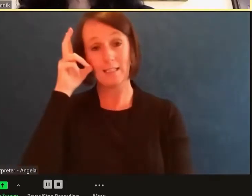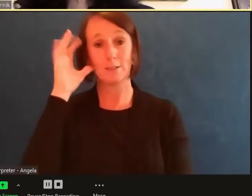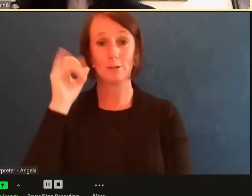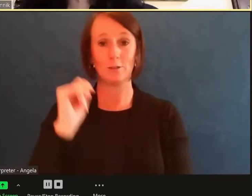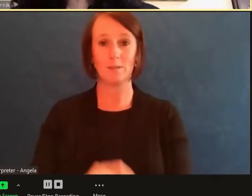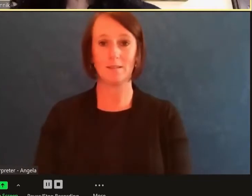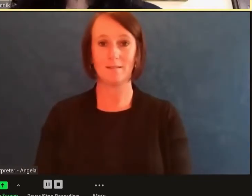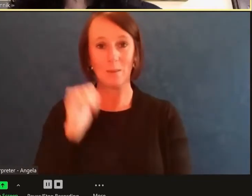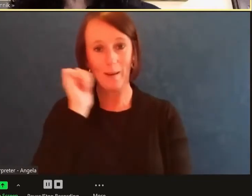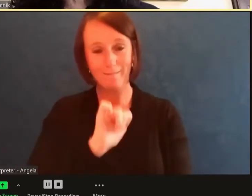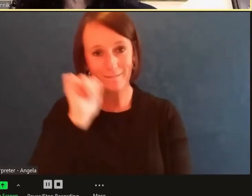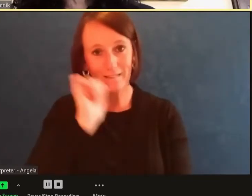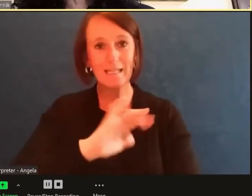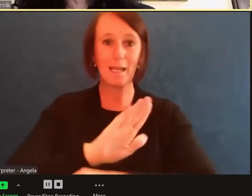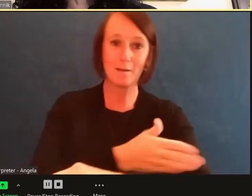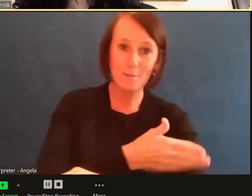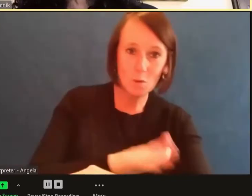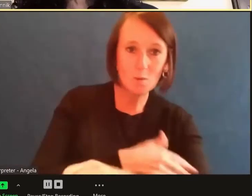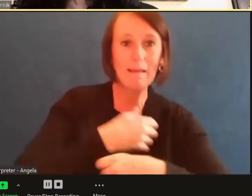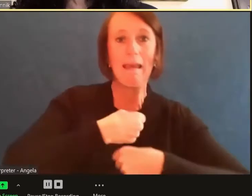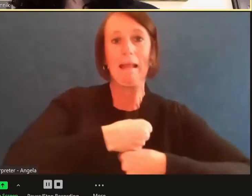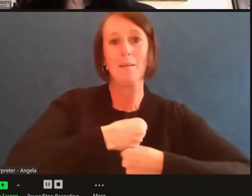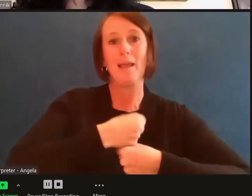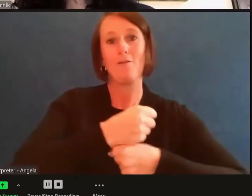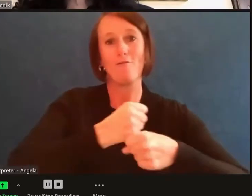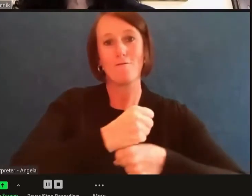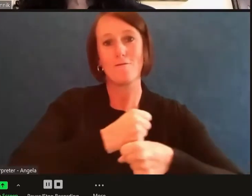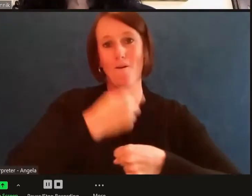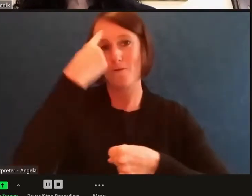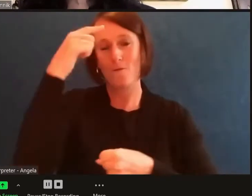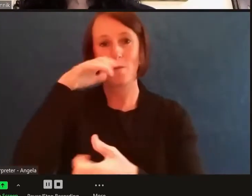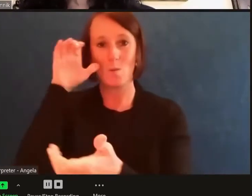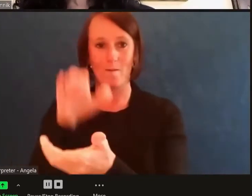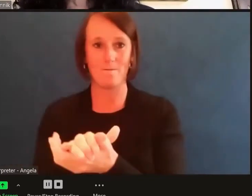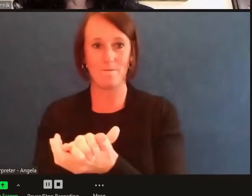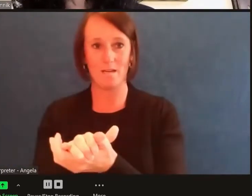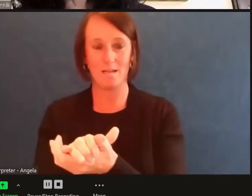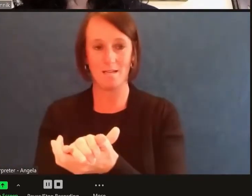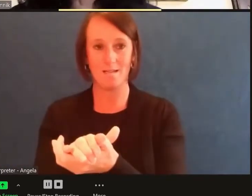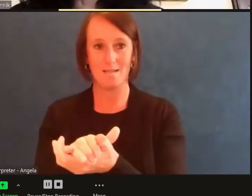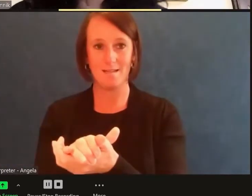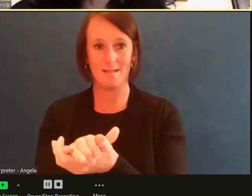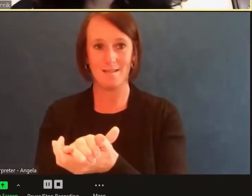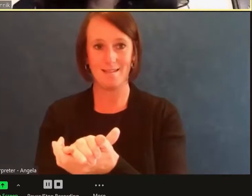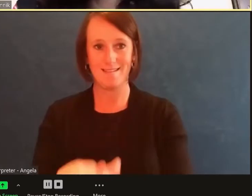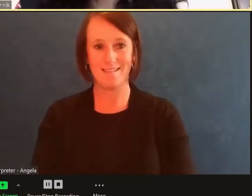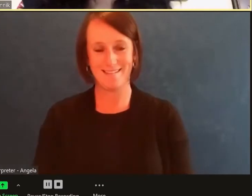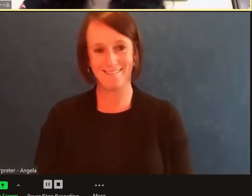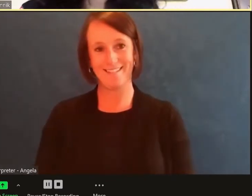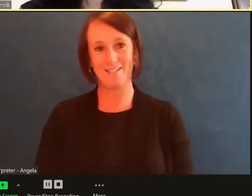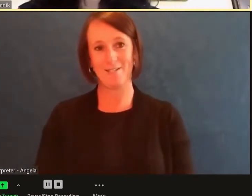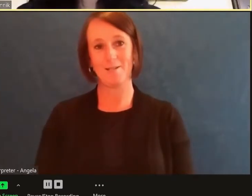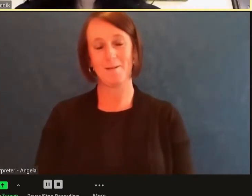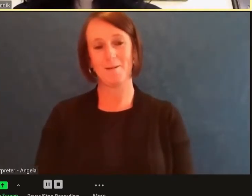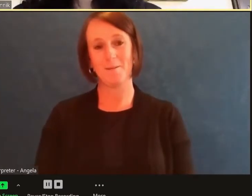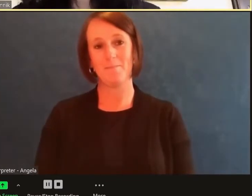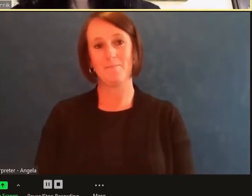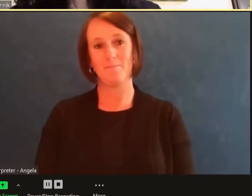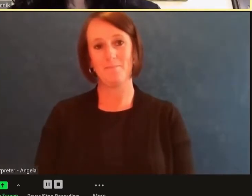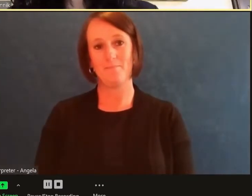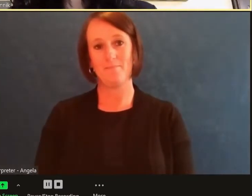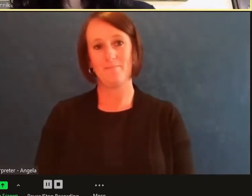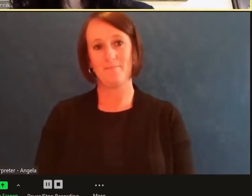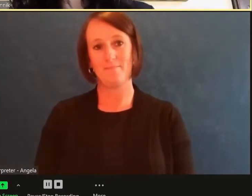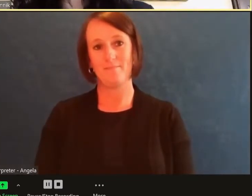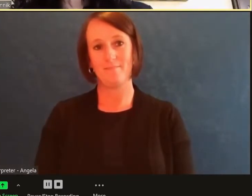every day is a different song. Yeah, a different song, although Shaka Khan has been in there a few times. Kind of a Shaka